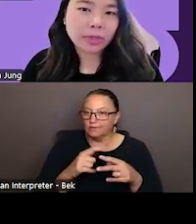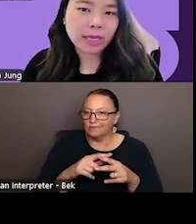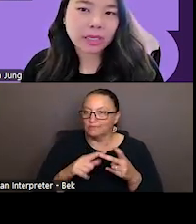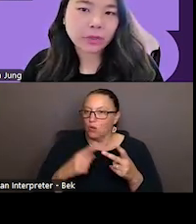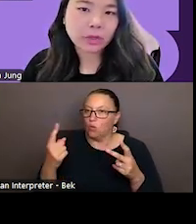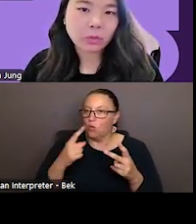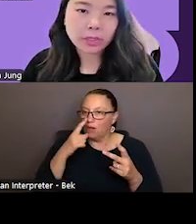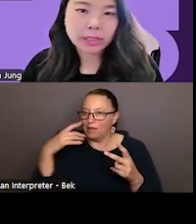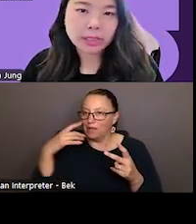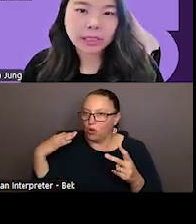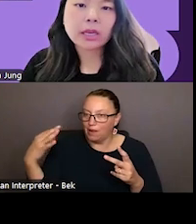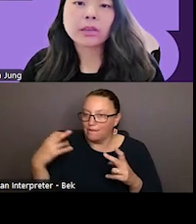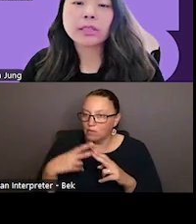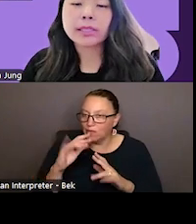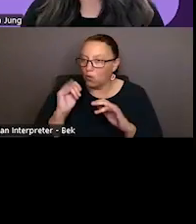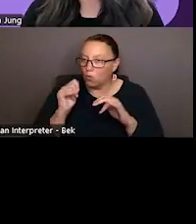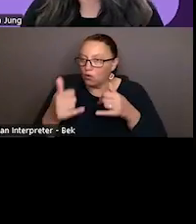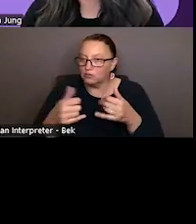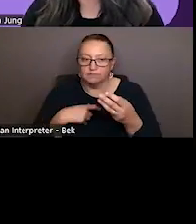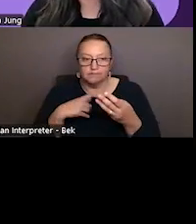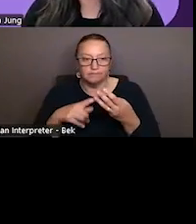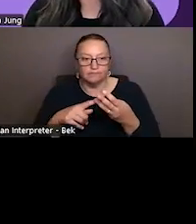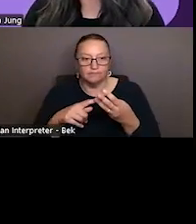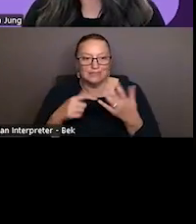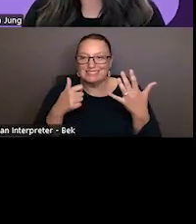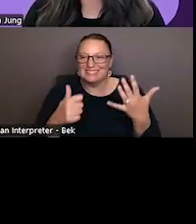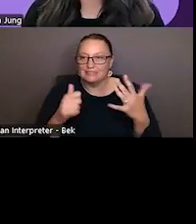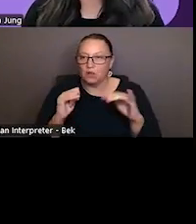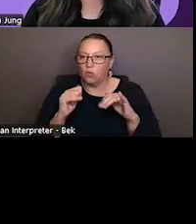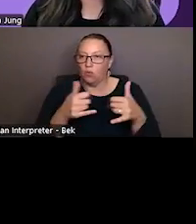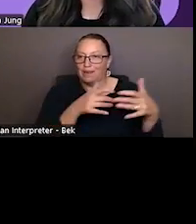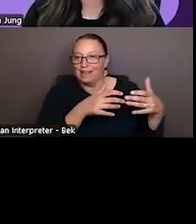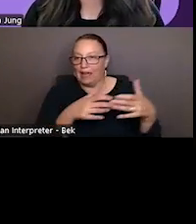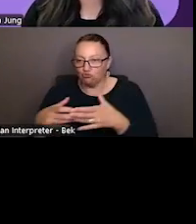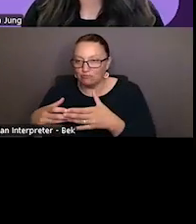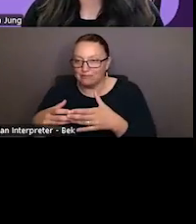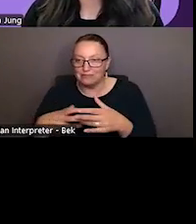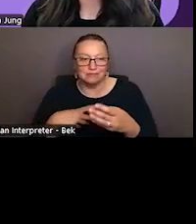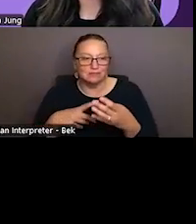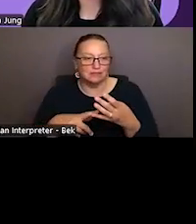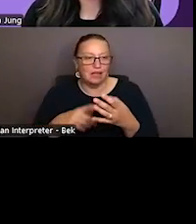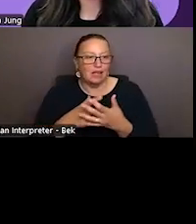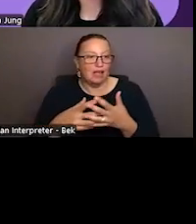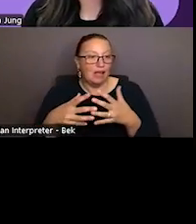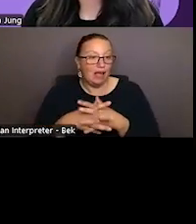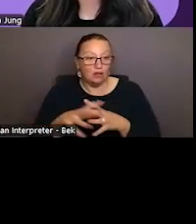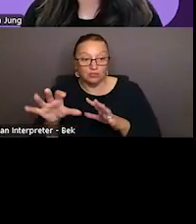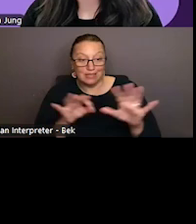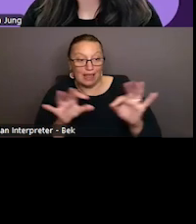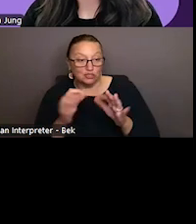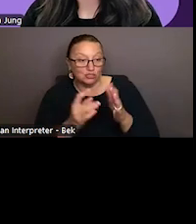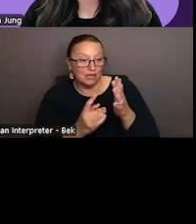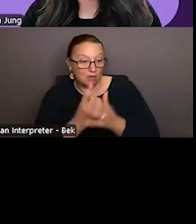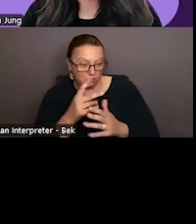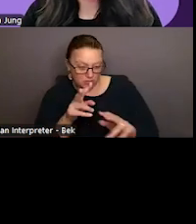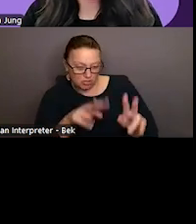to be nominated for the awards, the 6 award categories, how the assessment and selection process takes place once the nominations